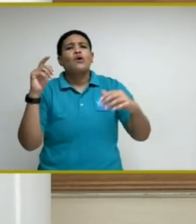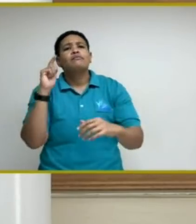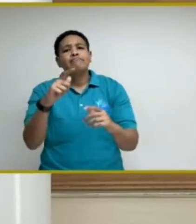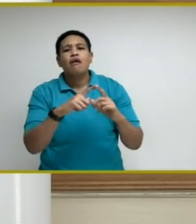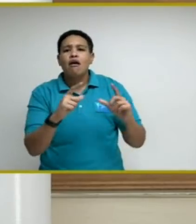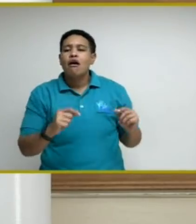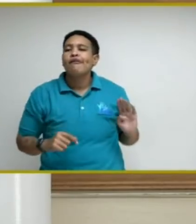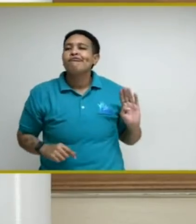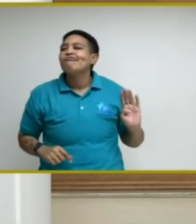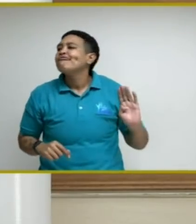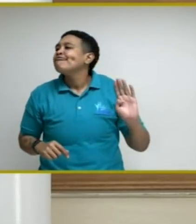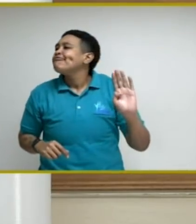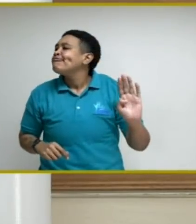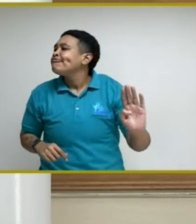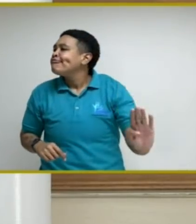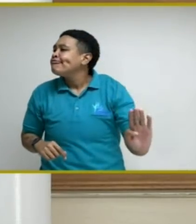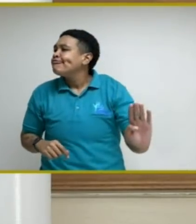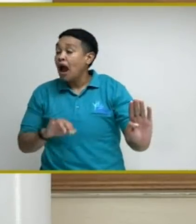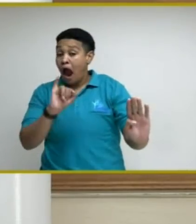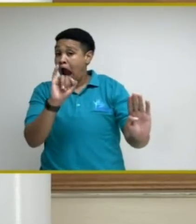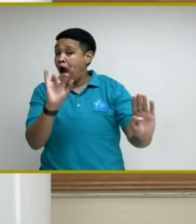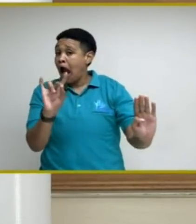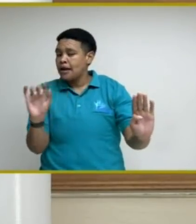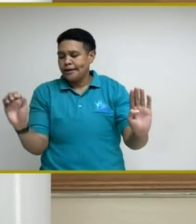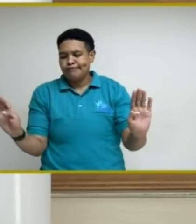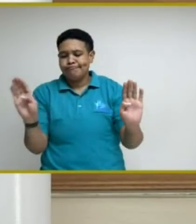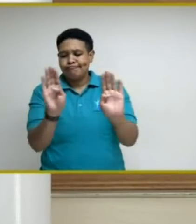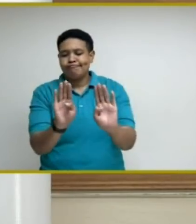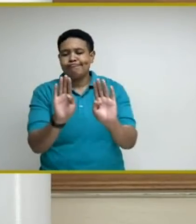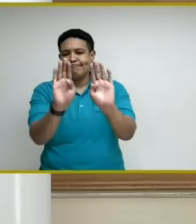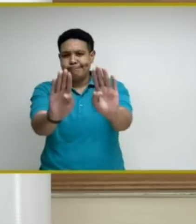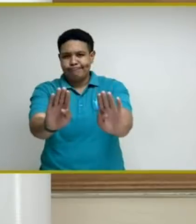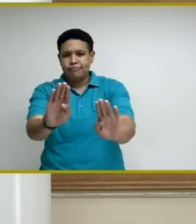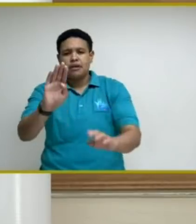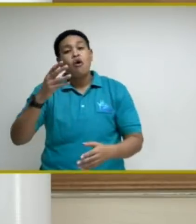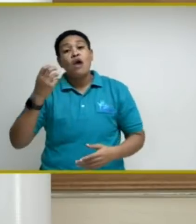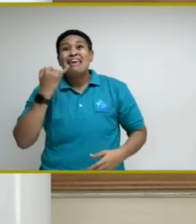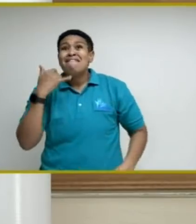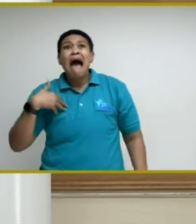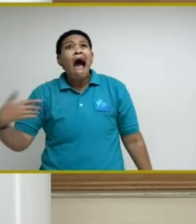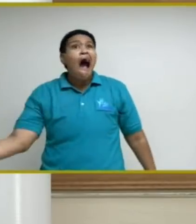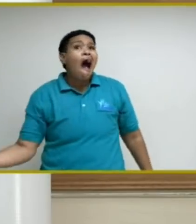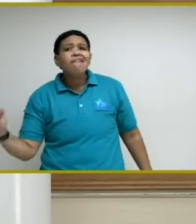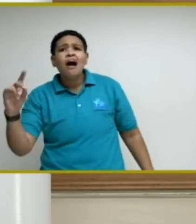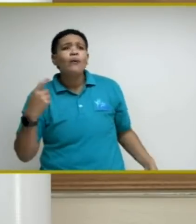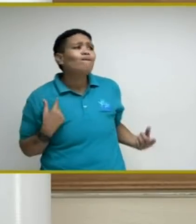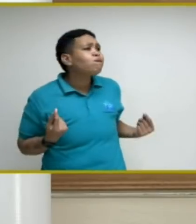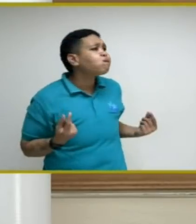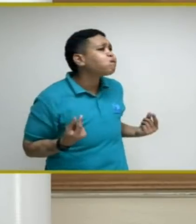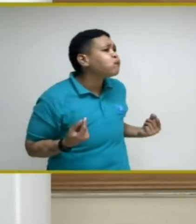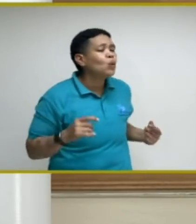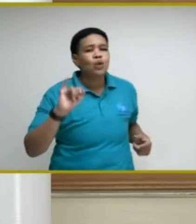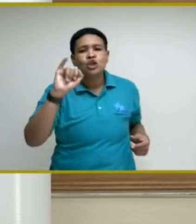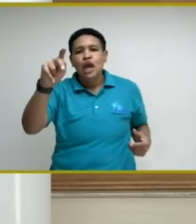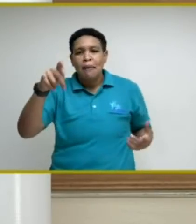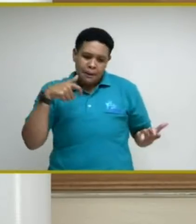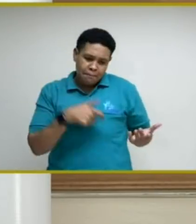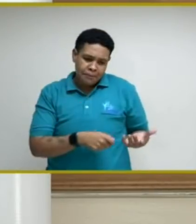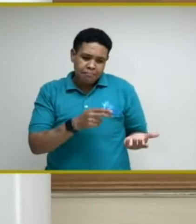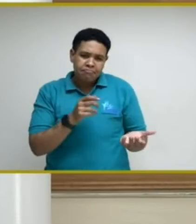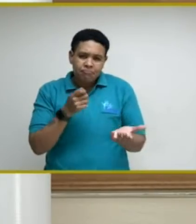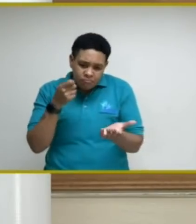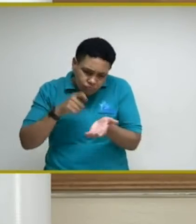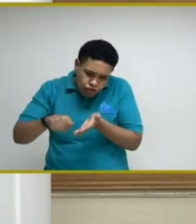cards, a government-issued identification or letter from a justice of the peace to the sites that they visit